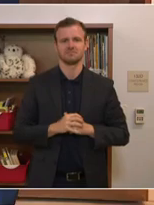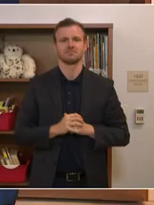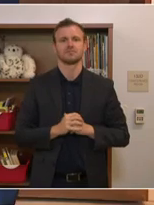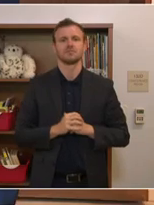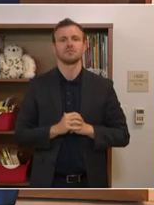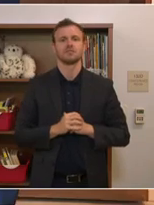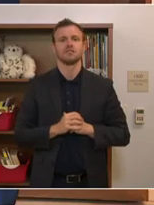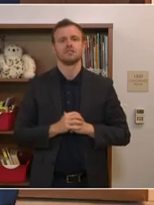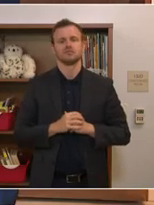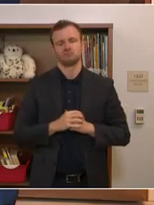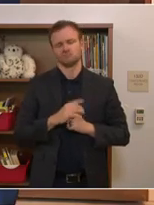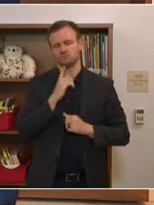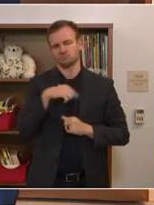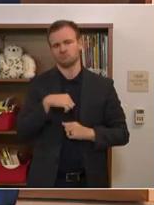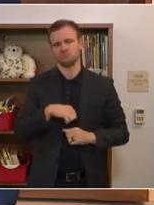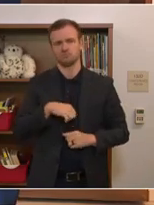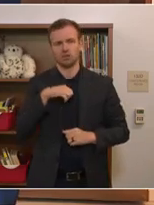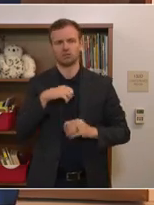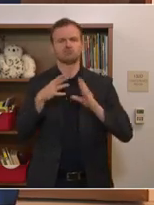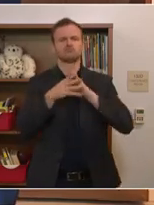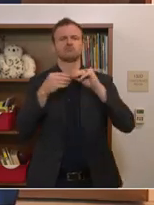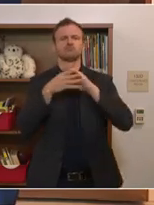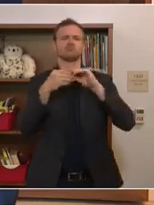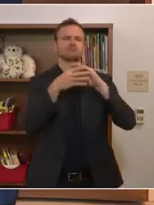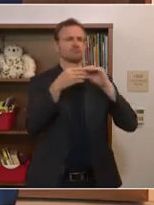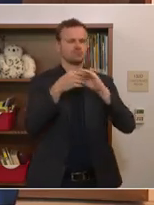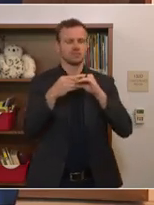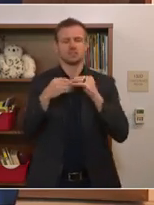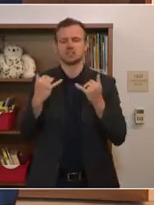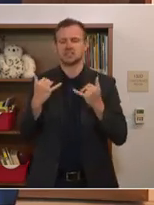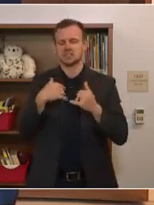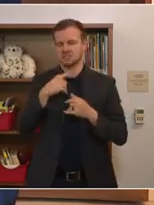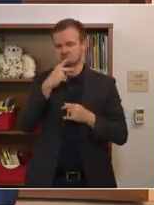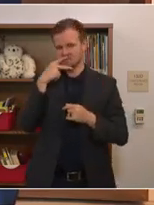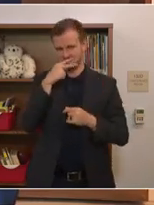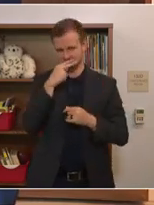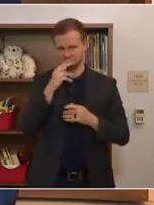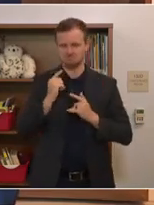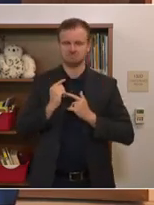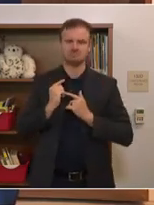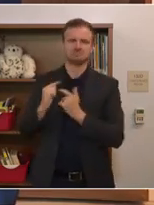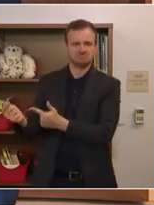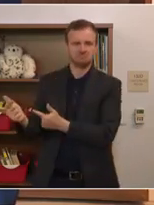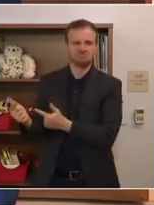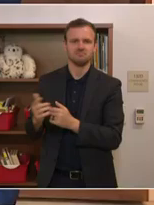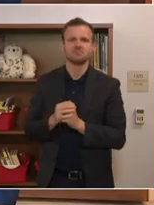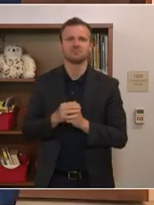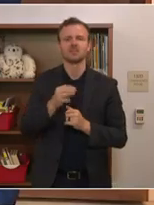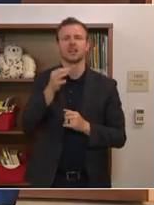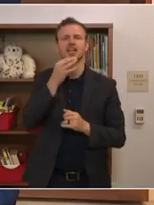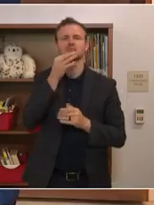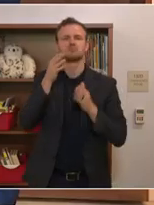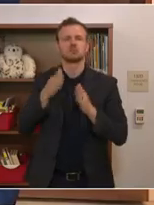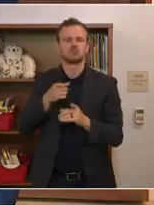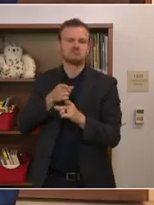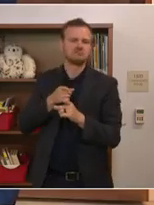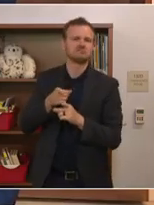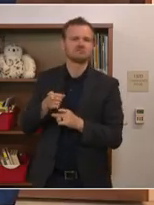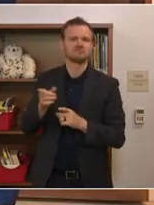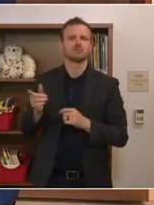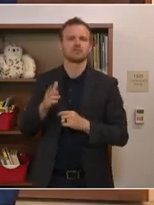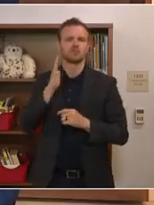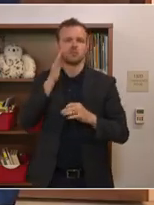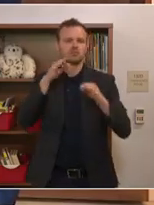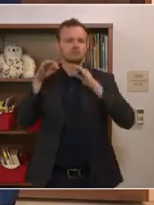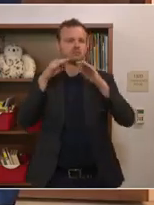I've said enough. I'm going to turn to the experts to tell you all about the learning that's happening here at Whitlock and